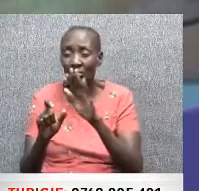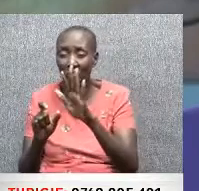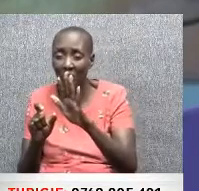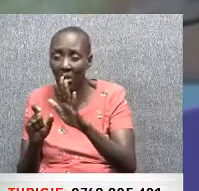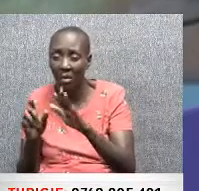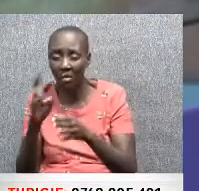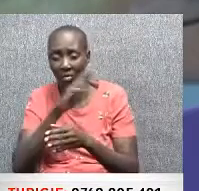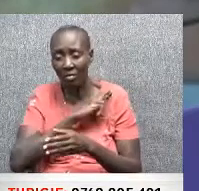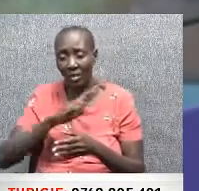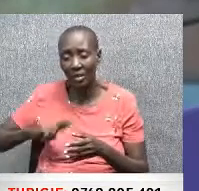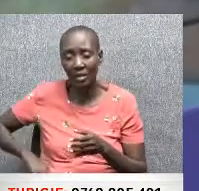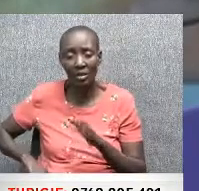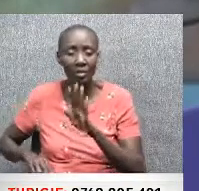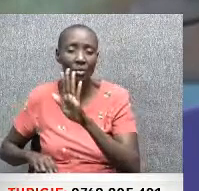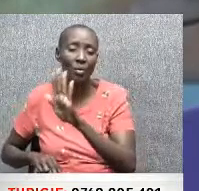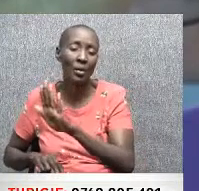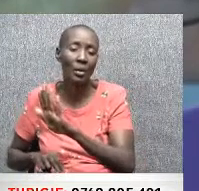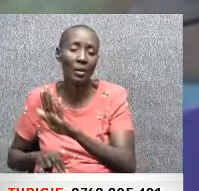come from.